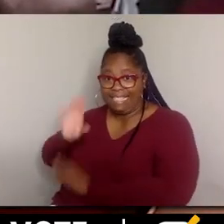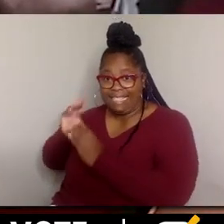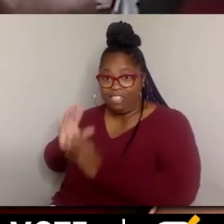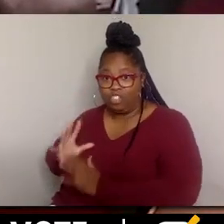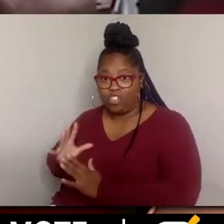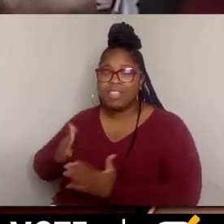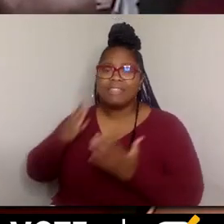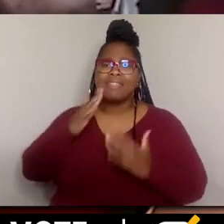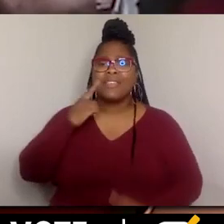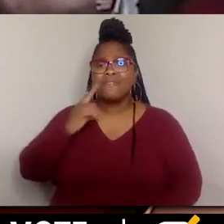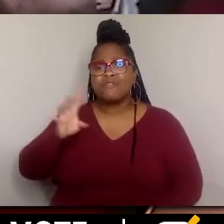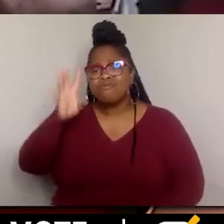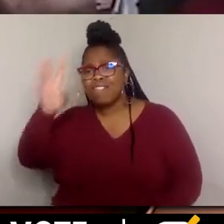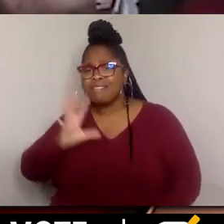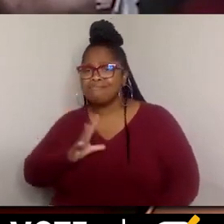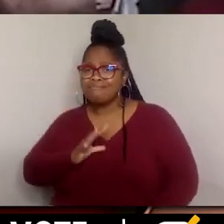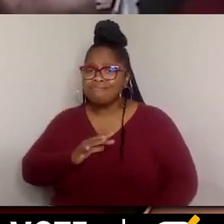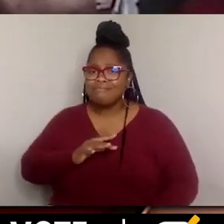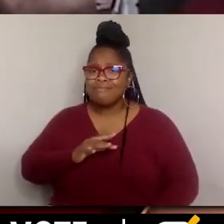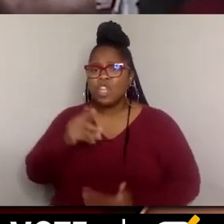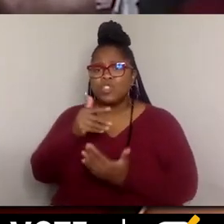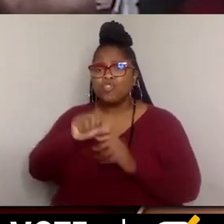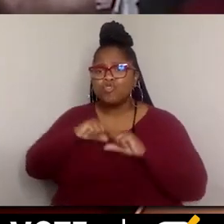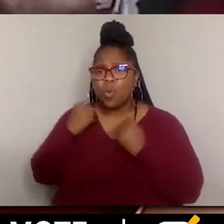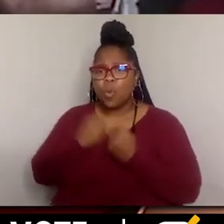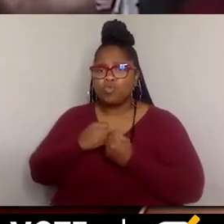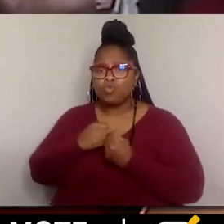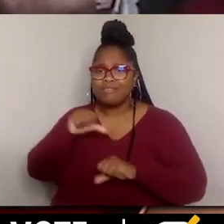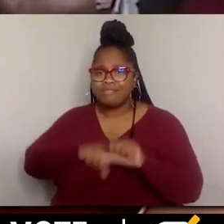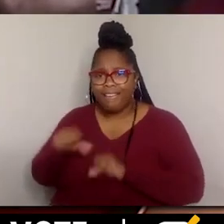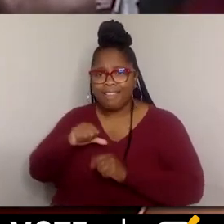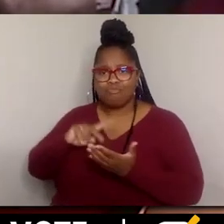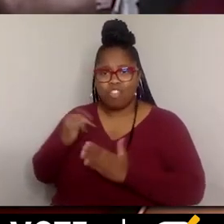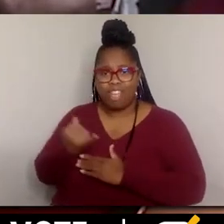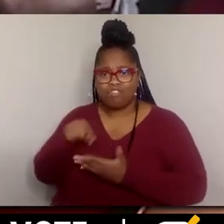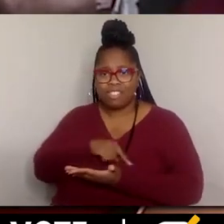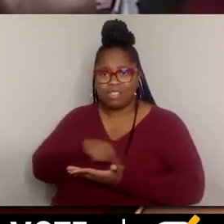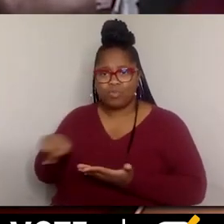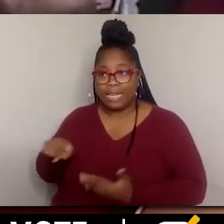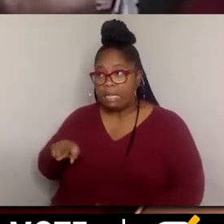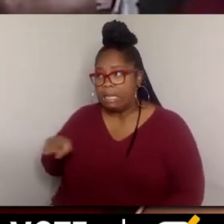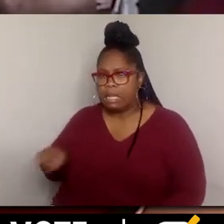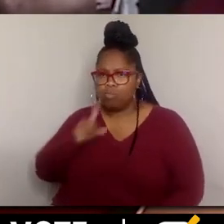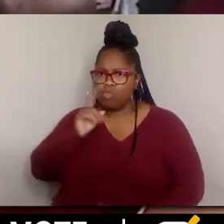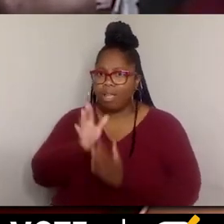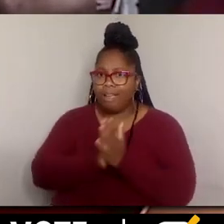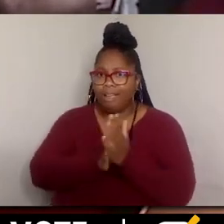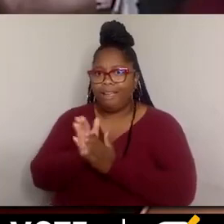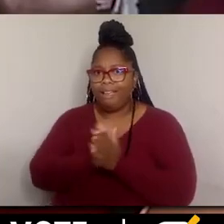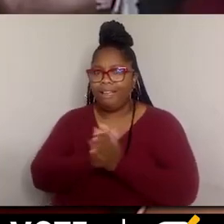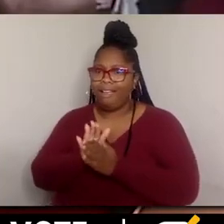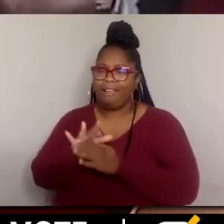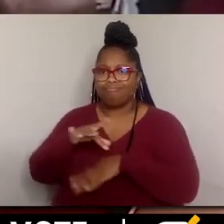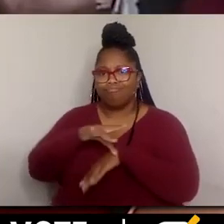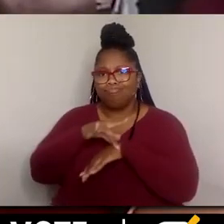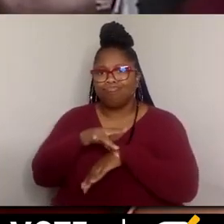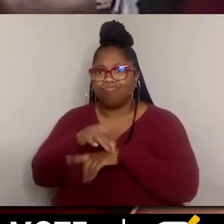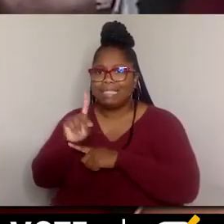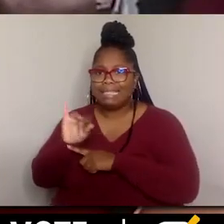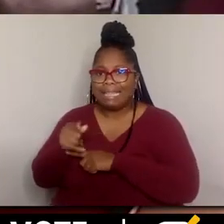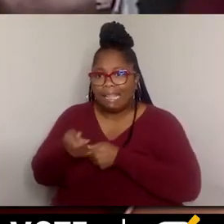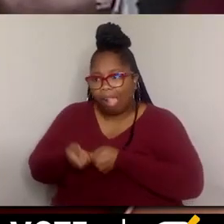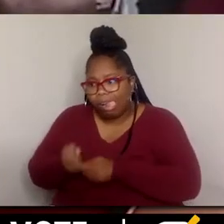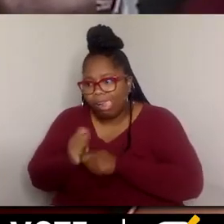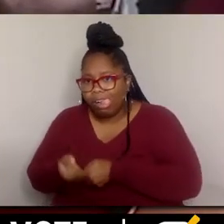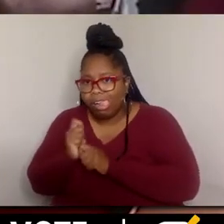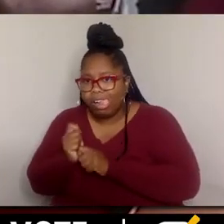cool social science projects this week. He enjoyed the geological dig with chocolate chip cookies,